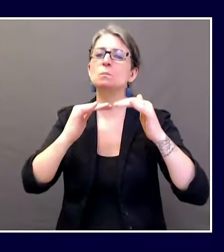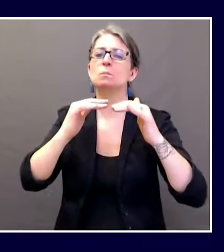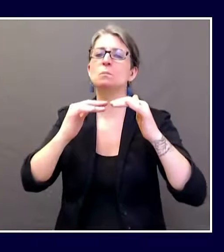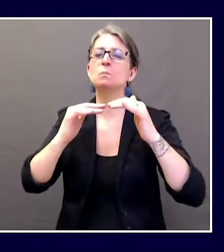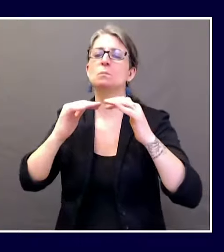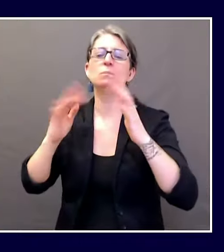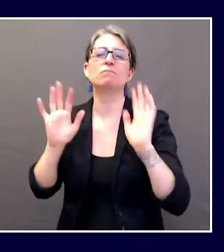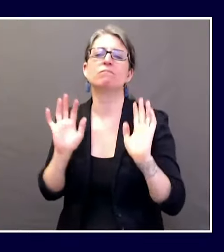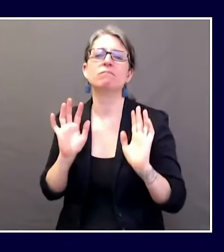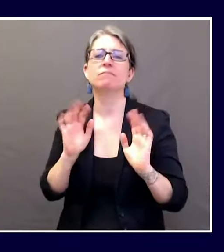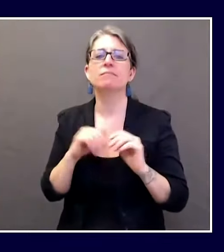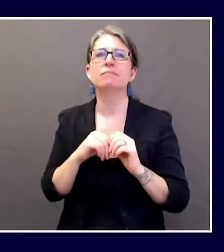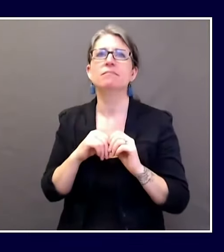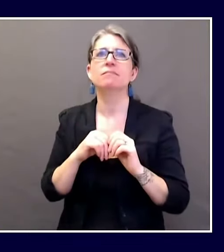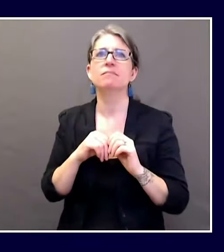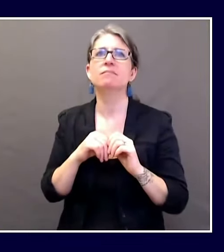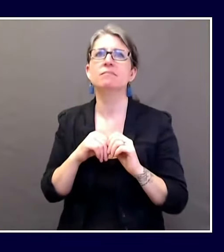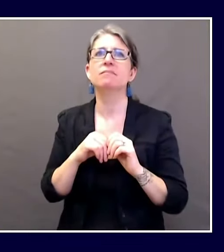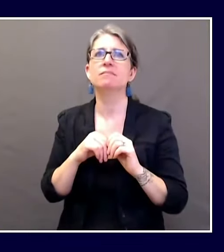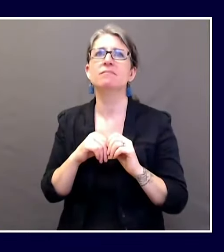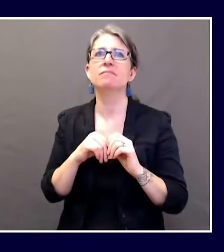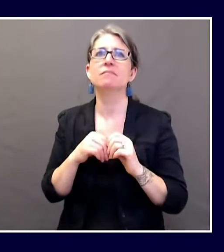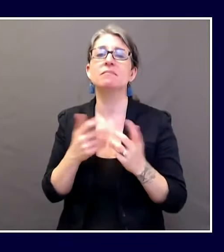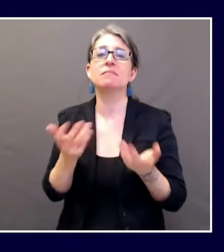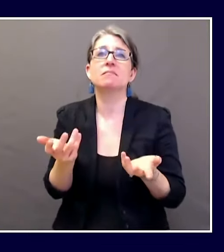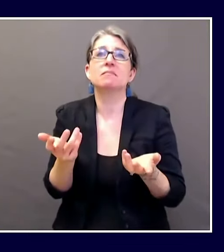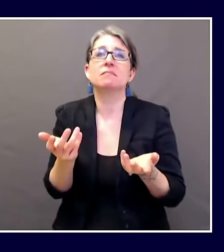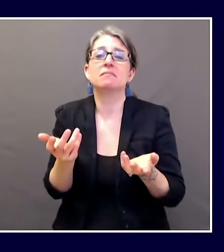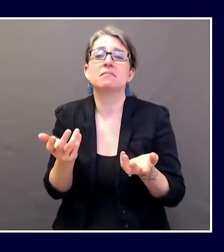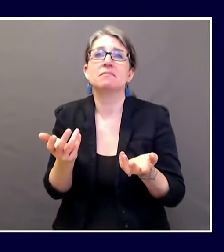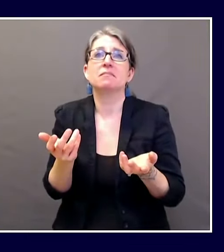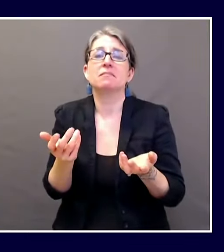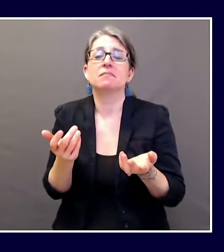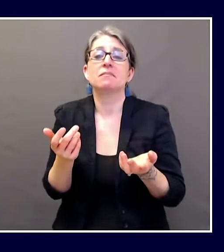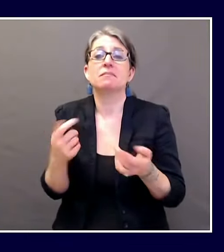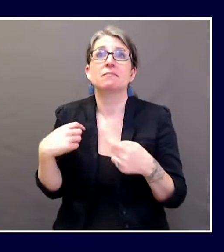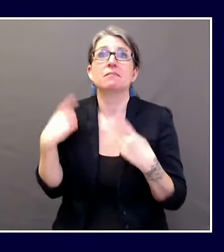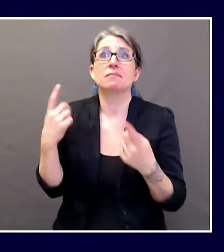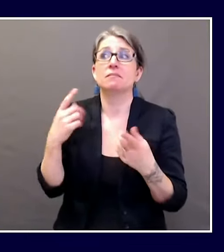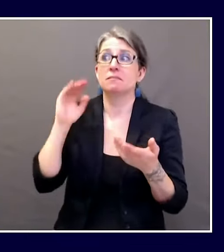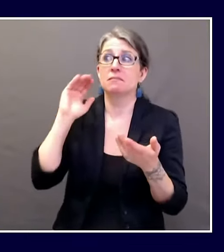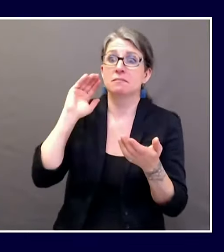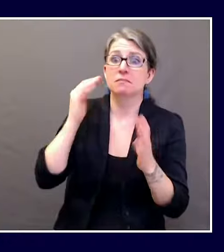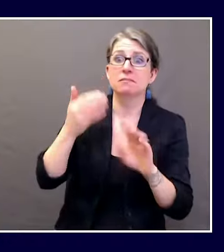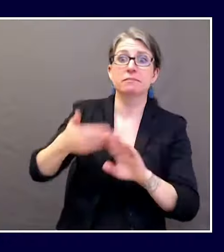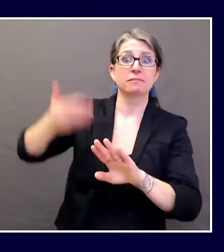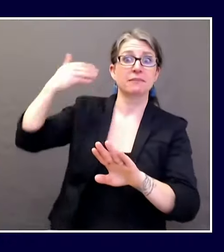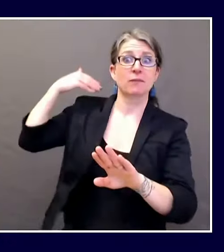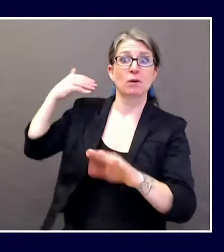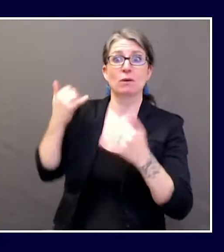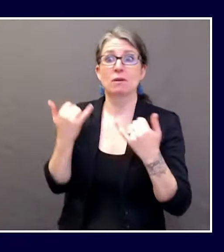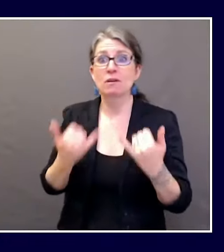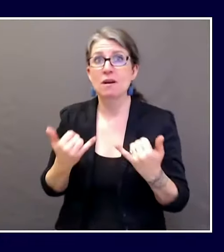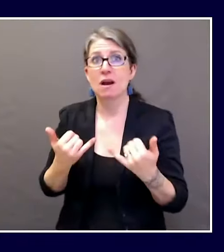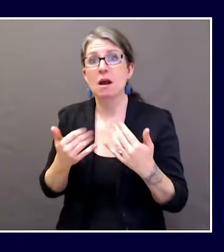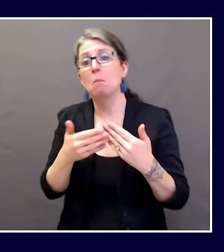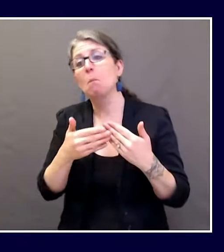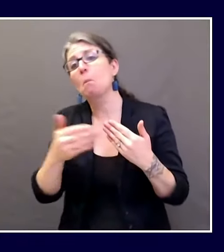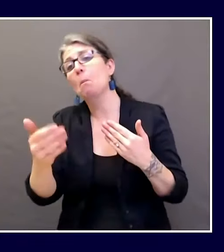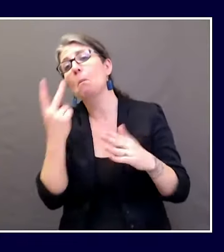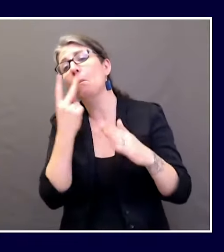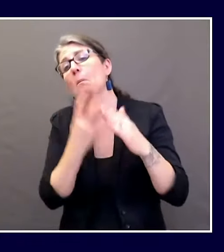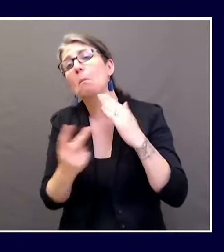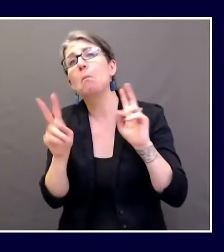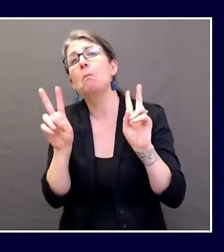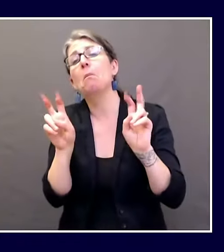but that the biggest supply increases would be accounted for by increased production of J&J vaccine. Gotcha. And my